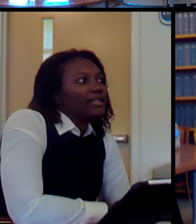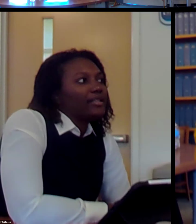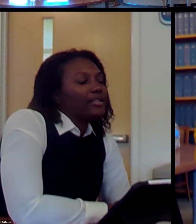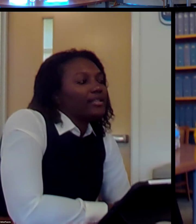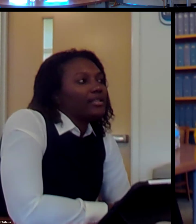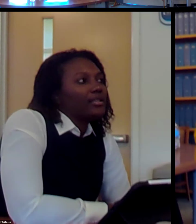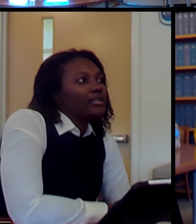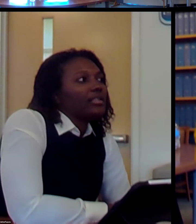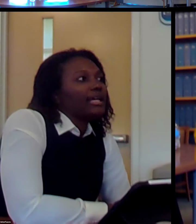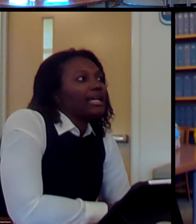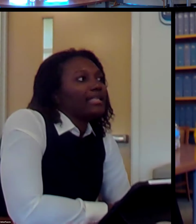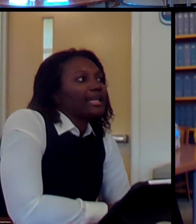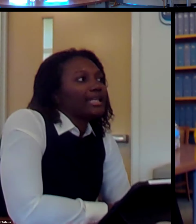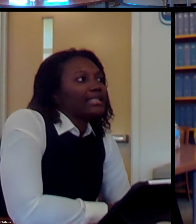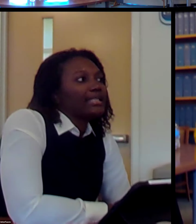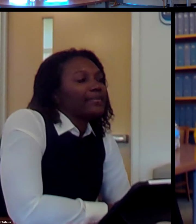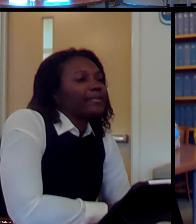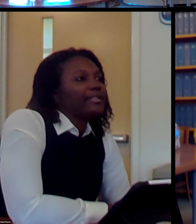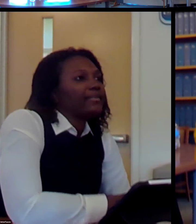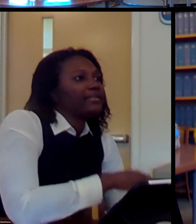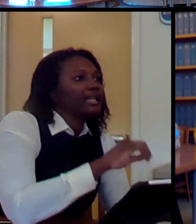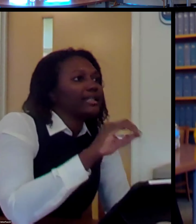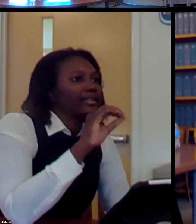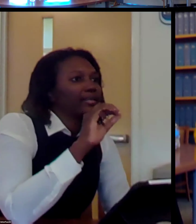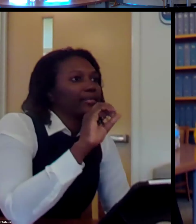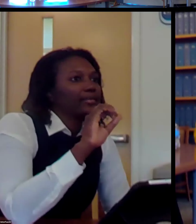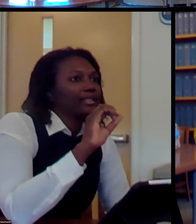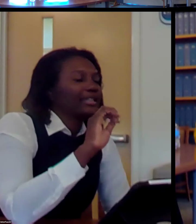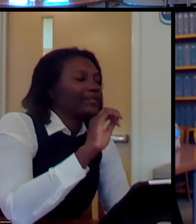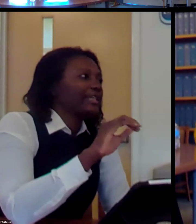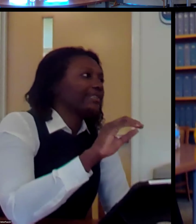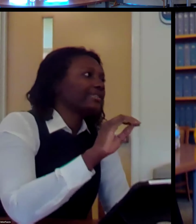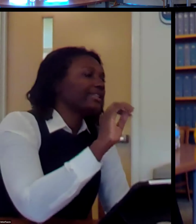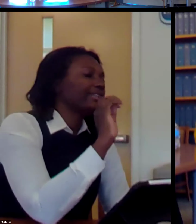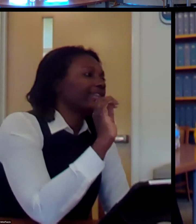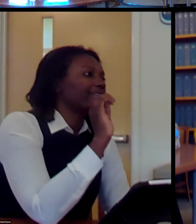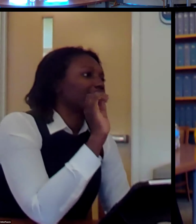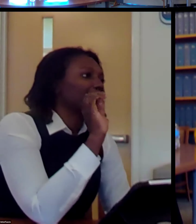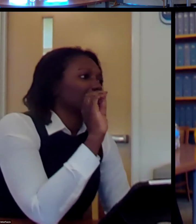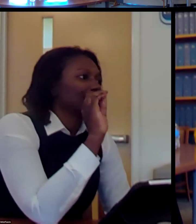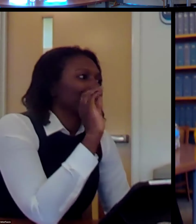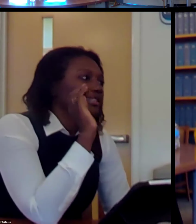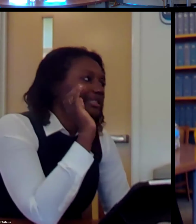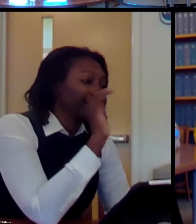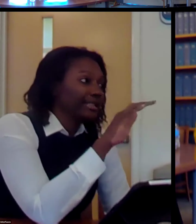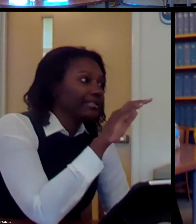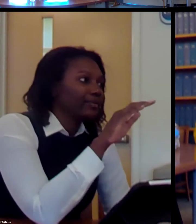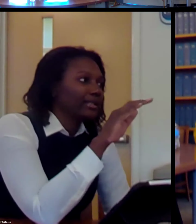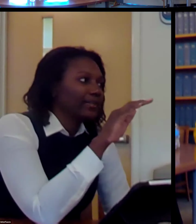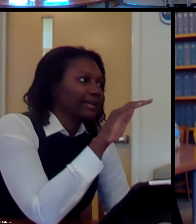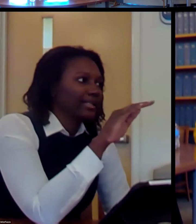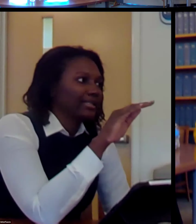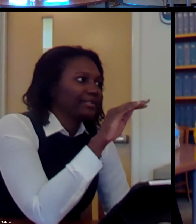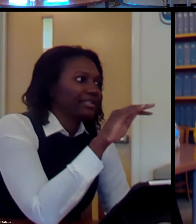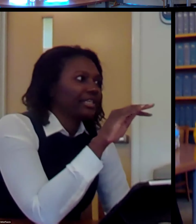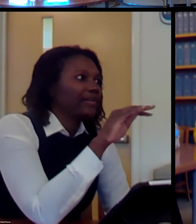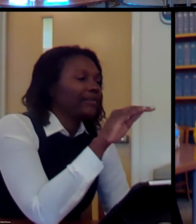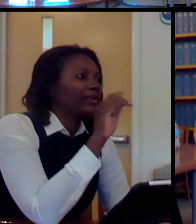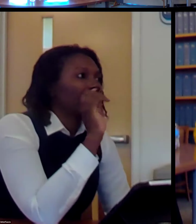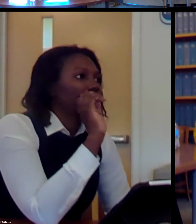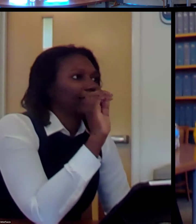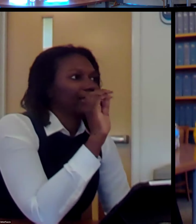it's not have what to you're find- saying is Yeah. one. Yeah, exactly. But you have to find like, I mean, yeah, so like, say like you didn't work at